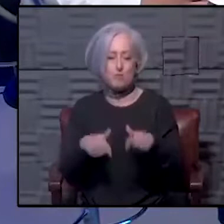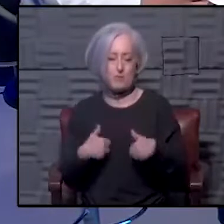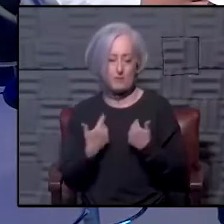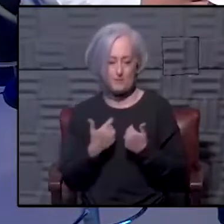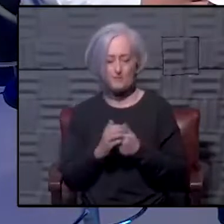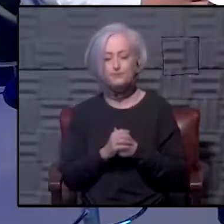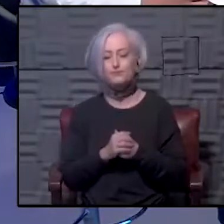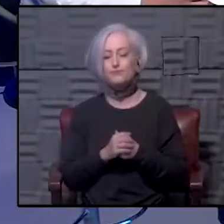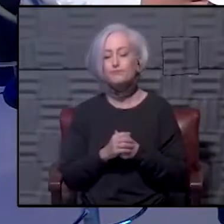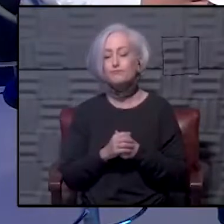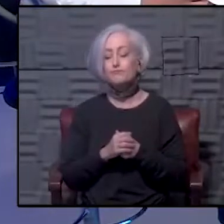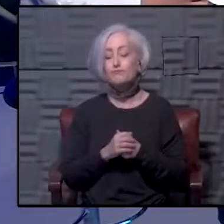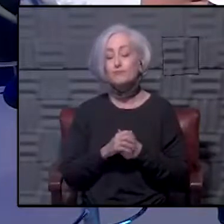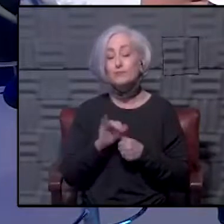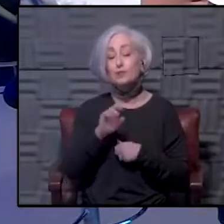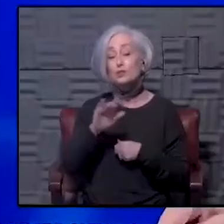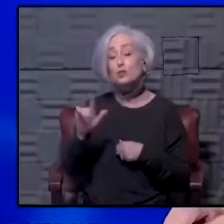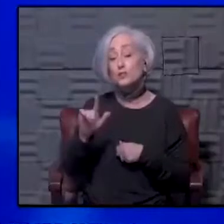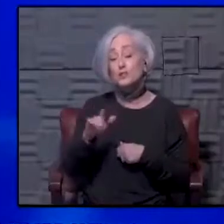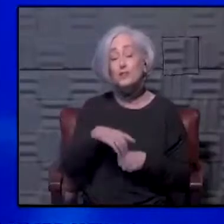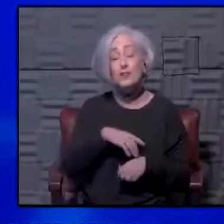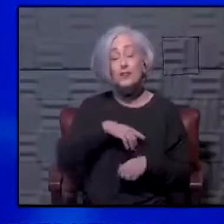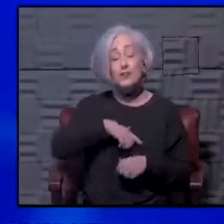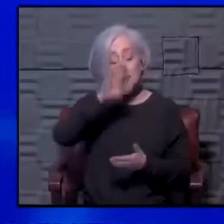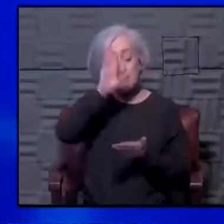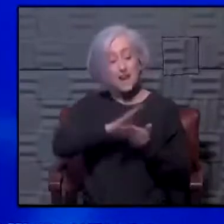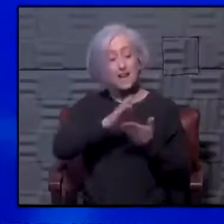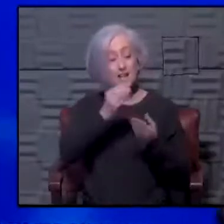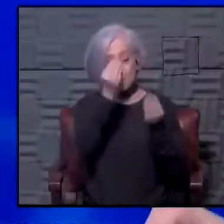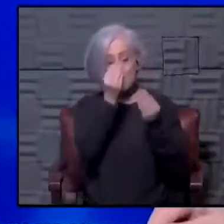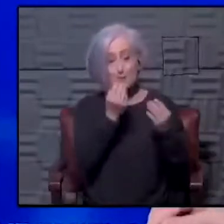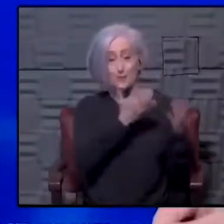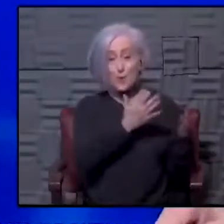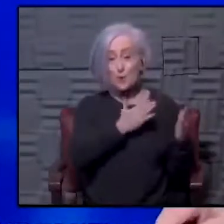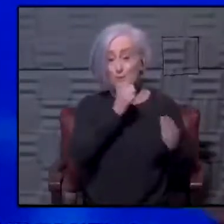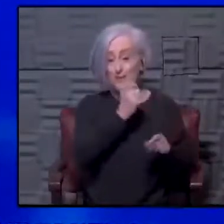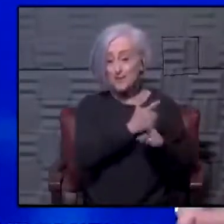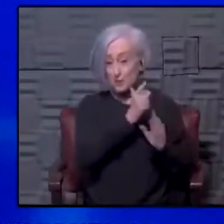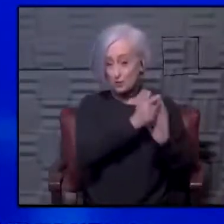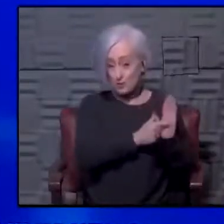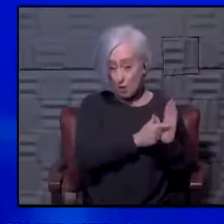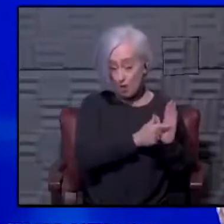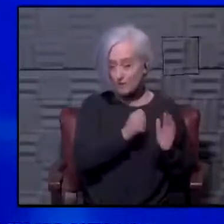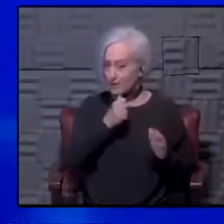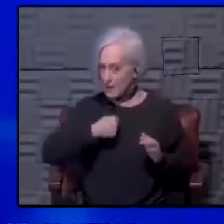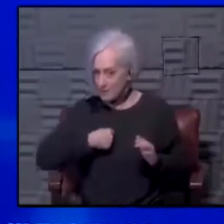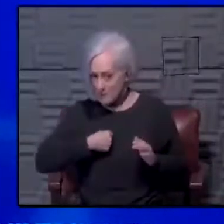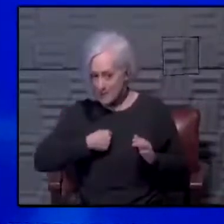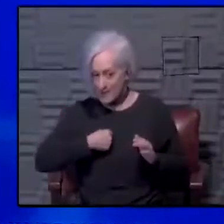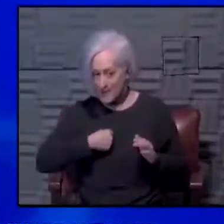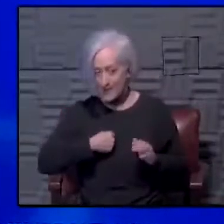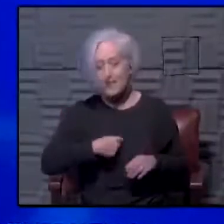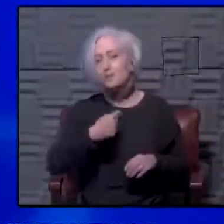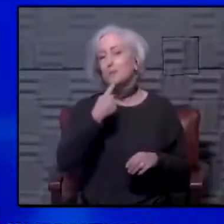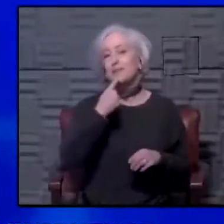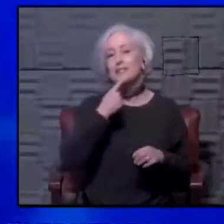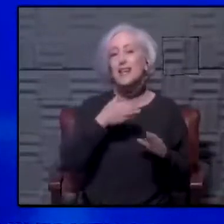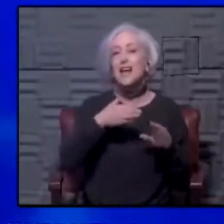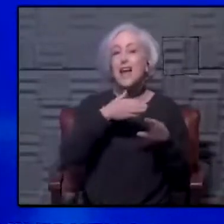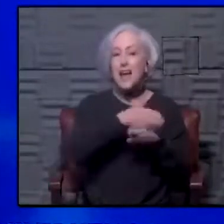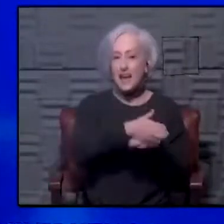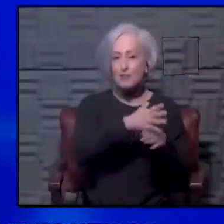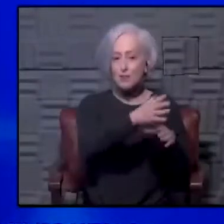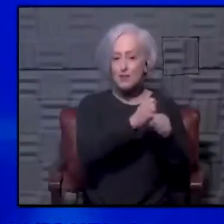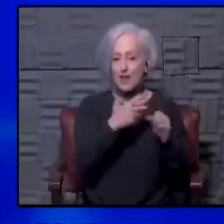this. My husband told my sister-in-law, he didn't tell me, but he told my sister-in-law that after I got my vaccine, he felt